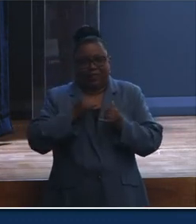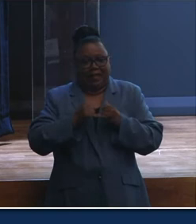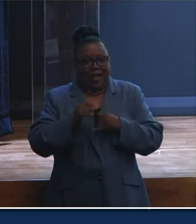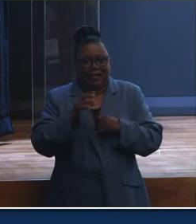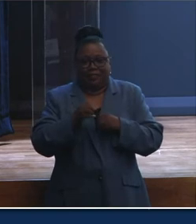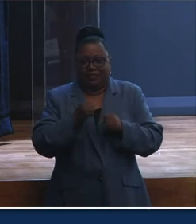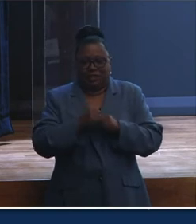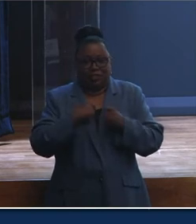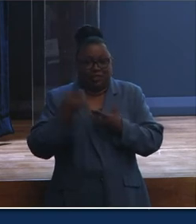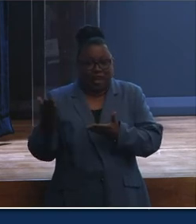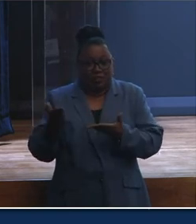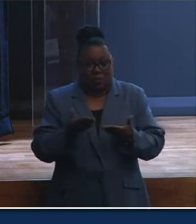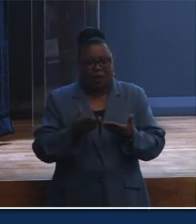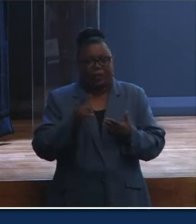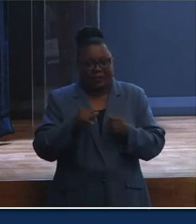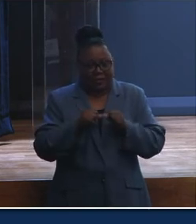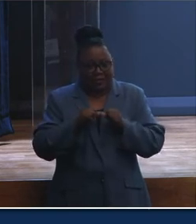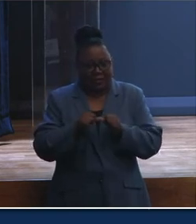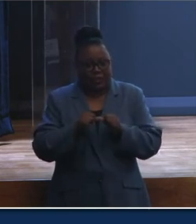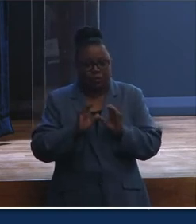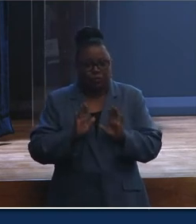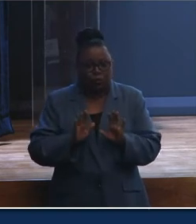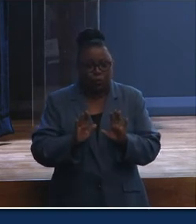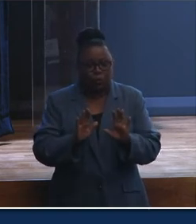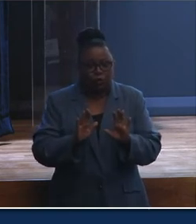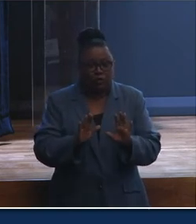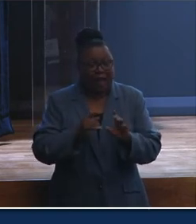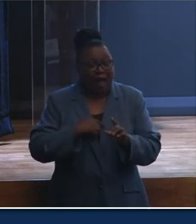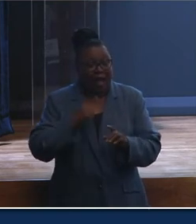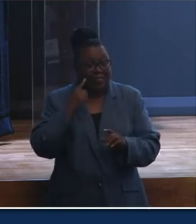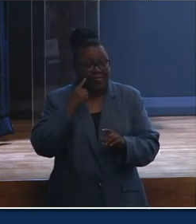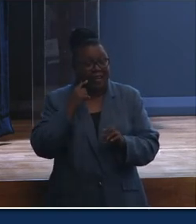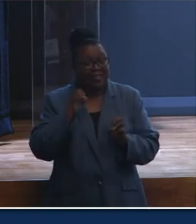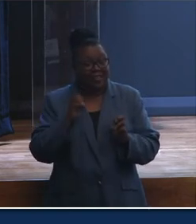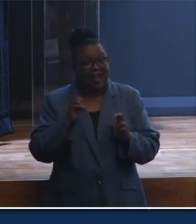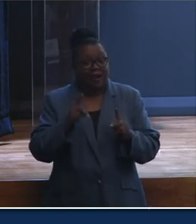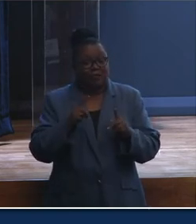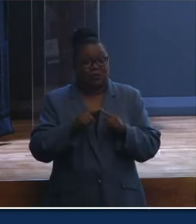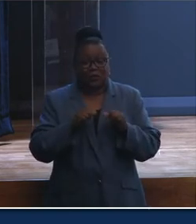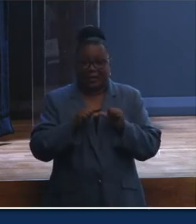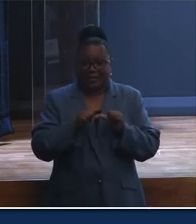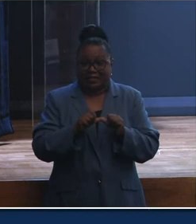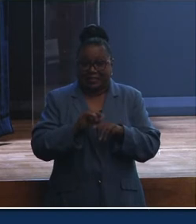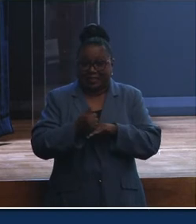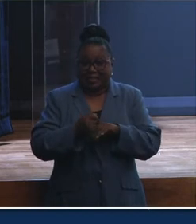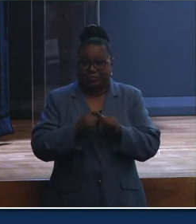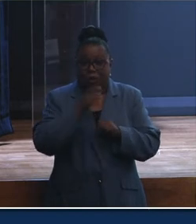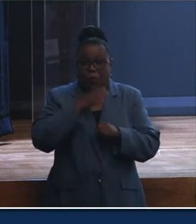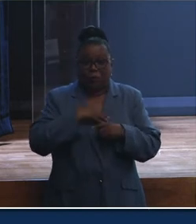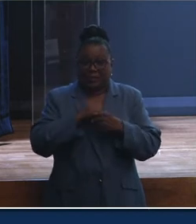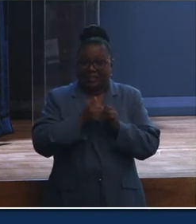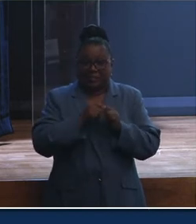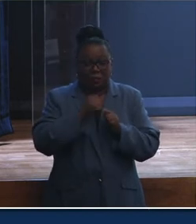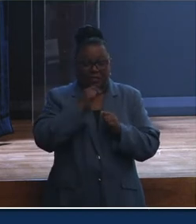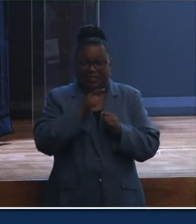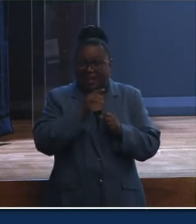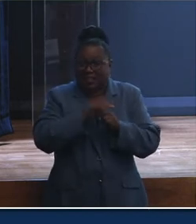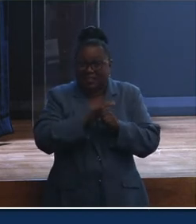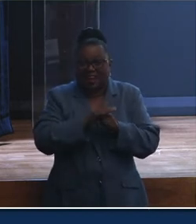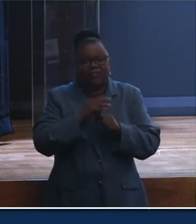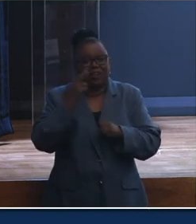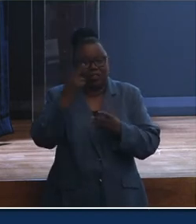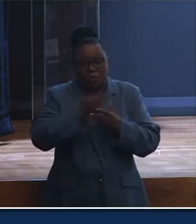50 years have brought us. We need to continue to push, and I think the opportunities that exist for women in sport is not nearly enough. I